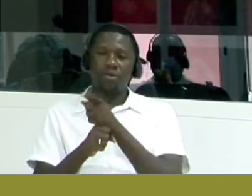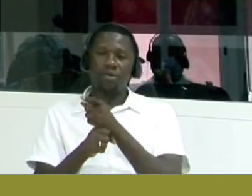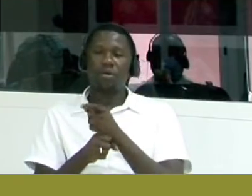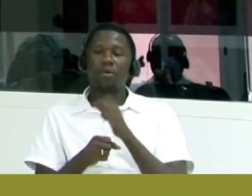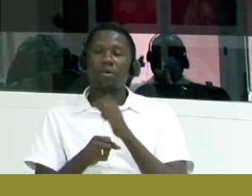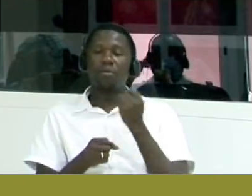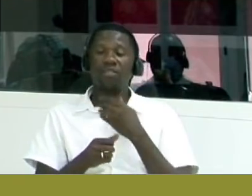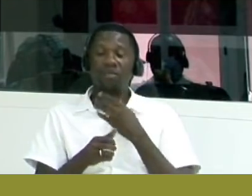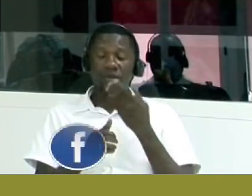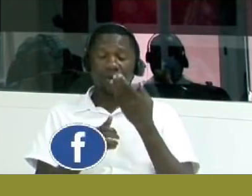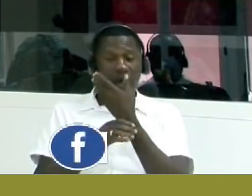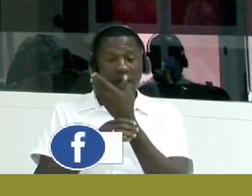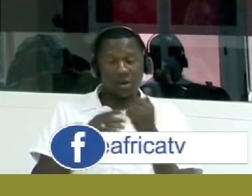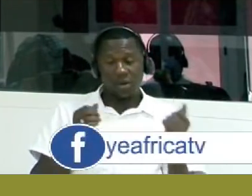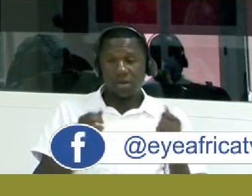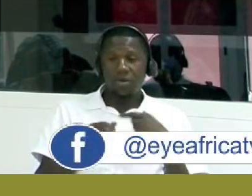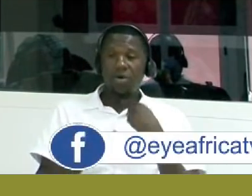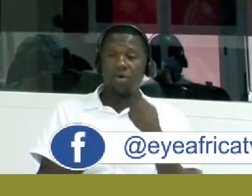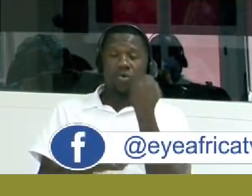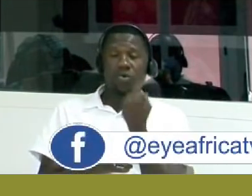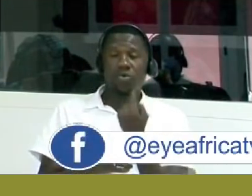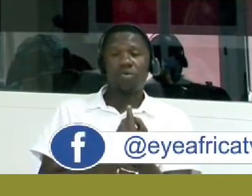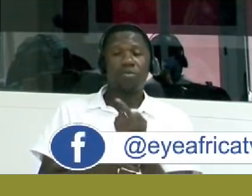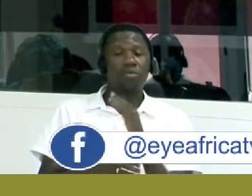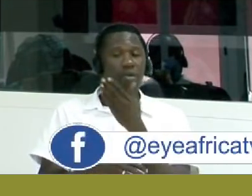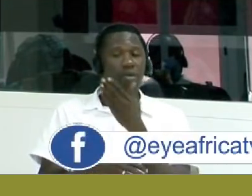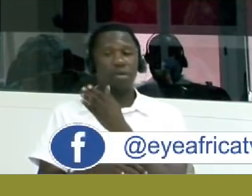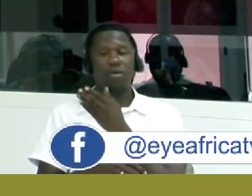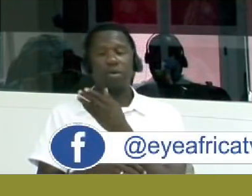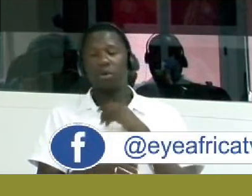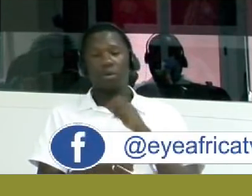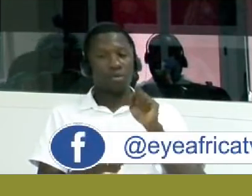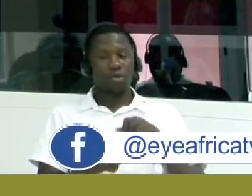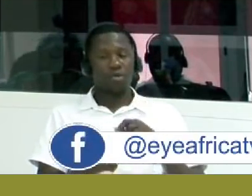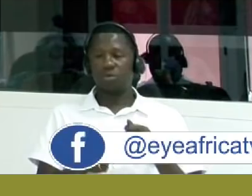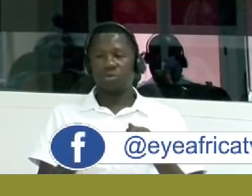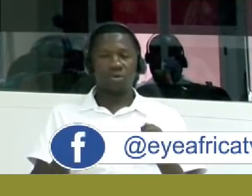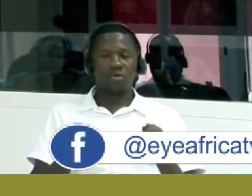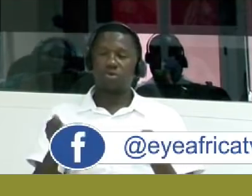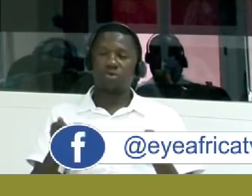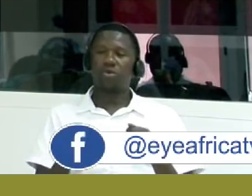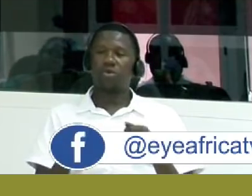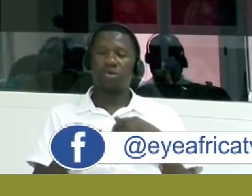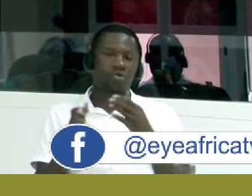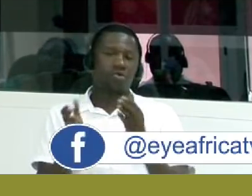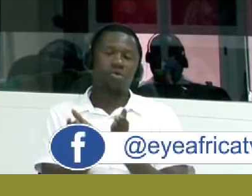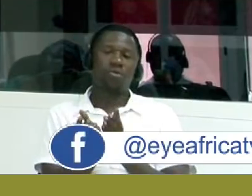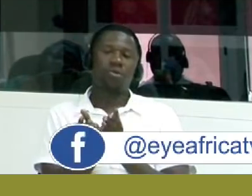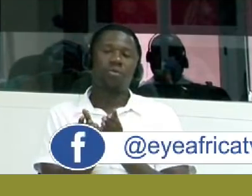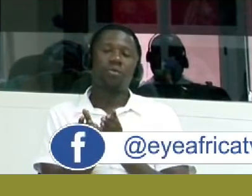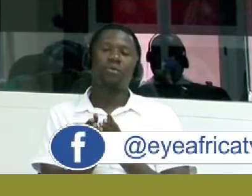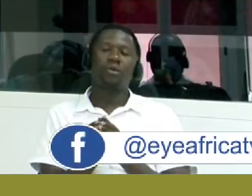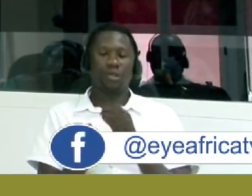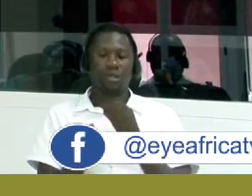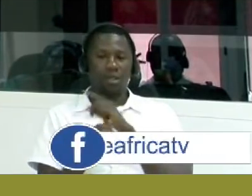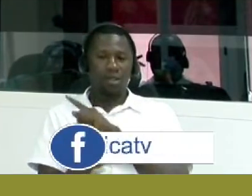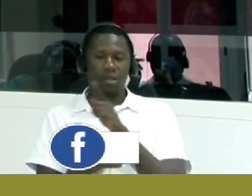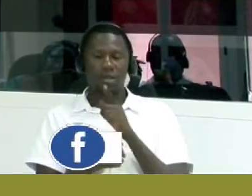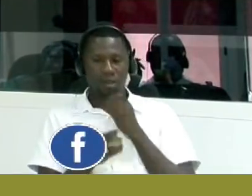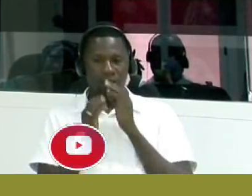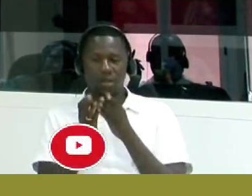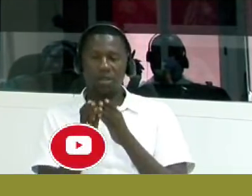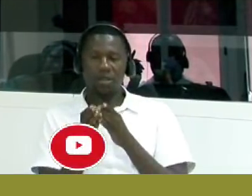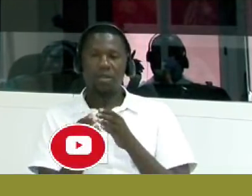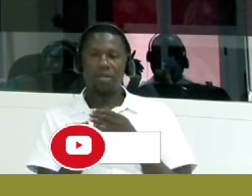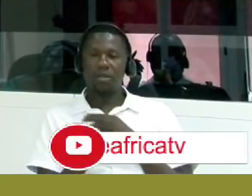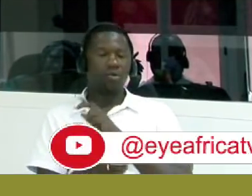get out of hand and you are on your own, maybe you will not be able to manage it. And they said, well, they were not